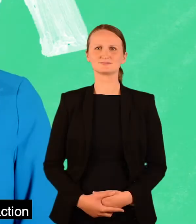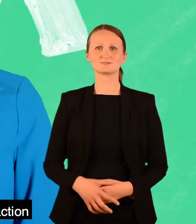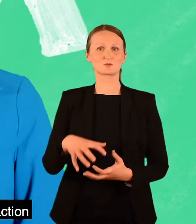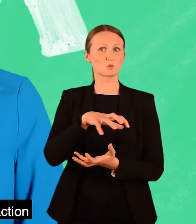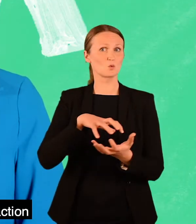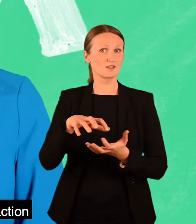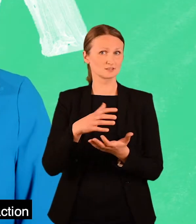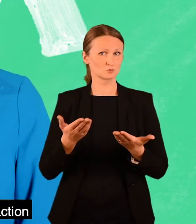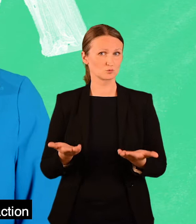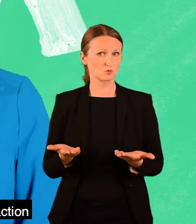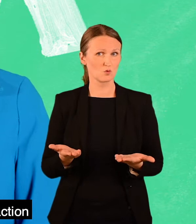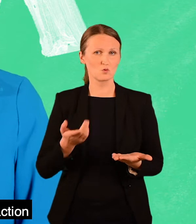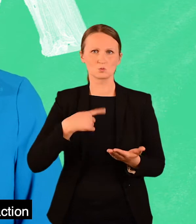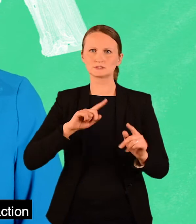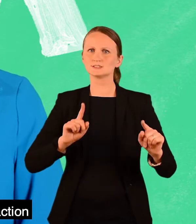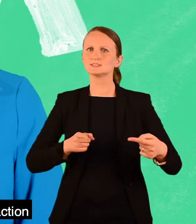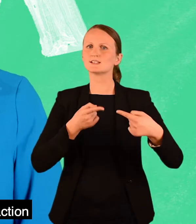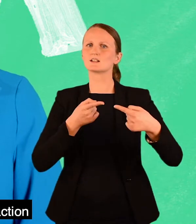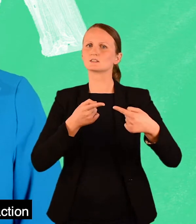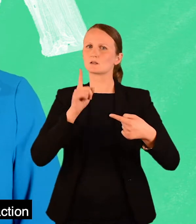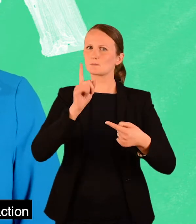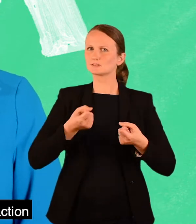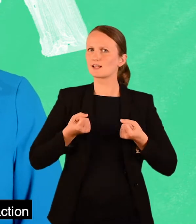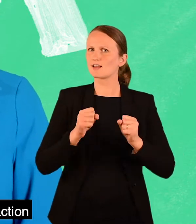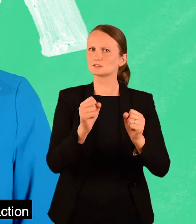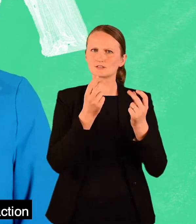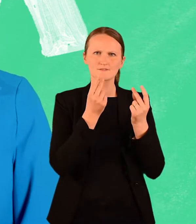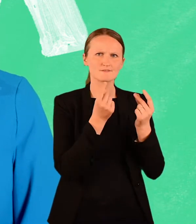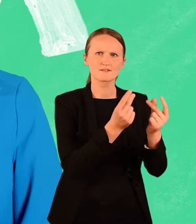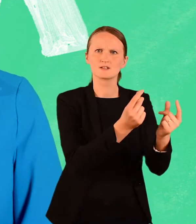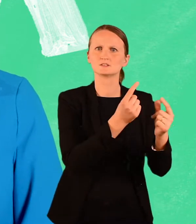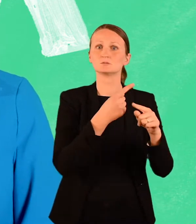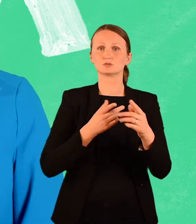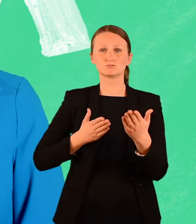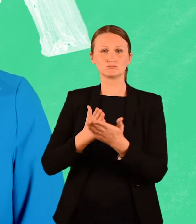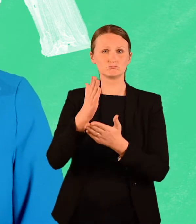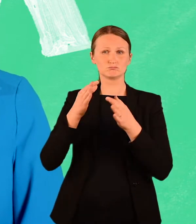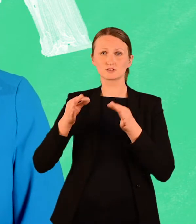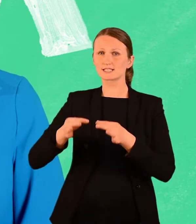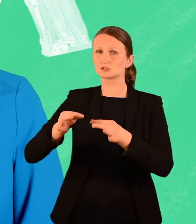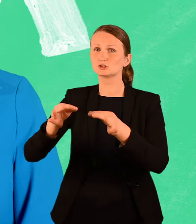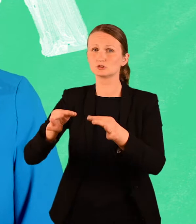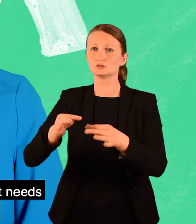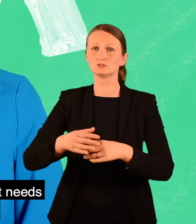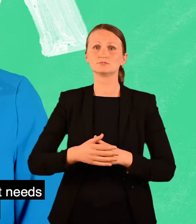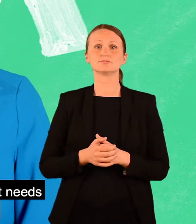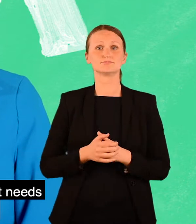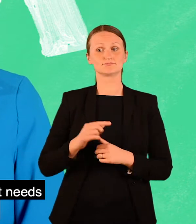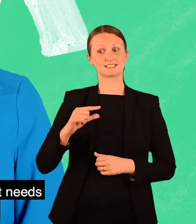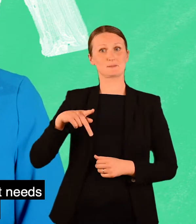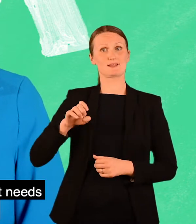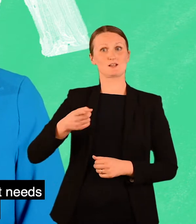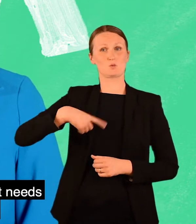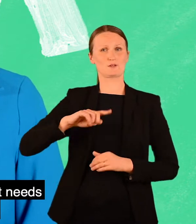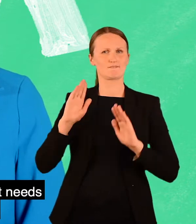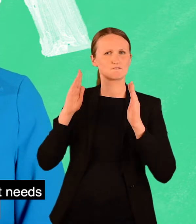In times of crisis, we are challenged to take urgent action and make bold decisions. At